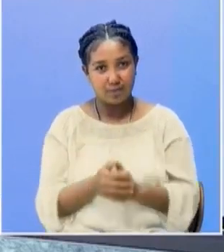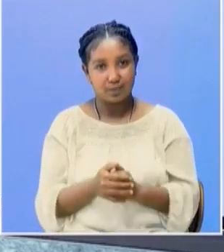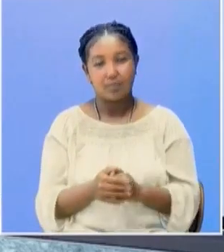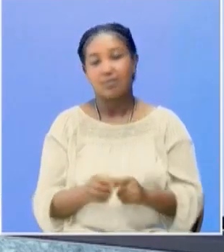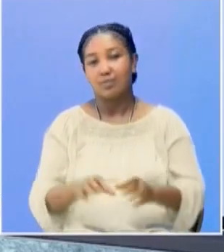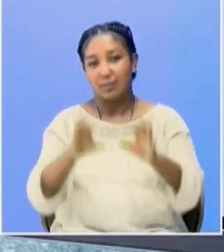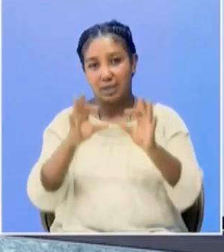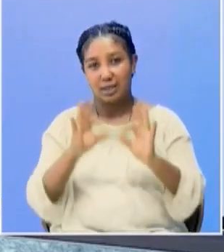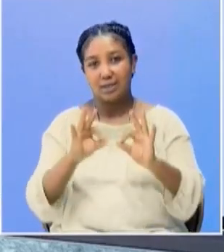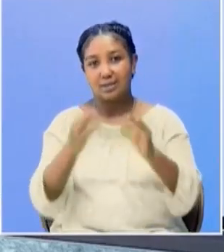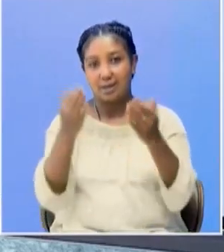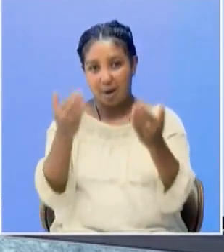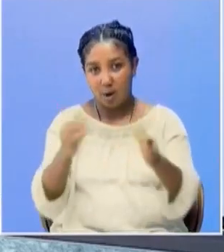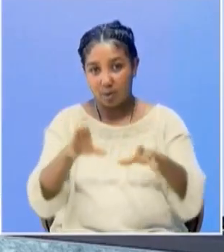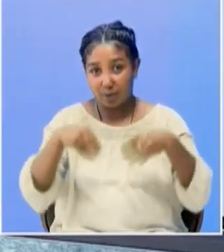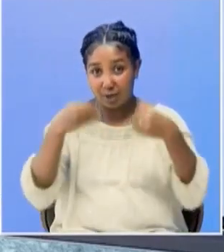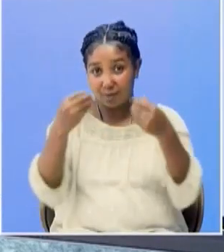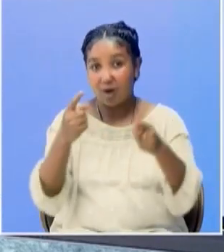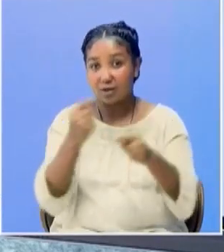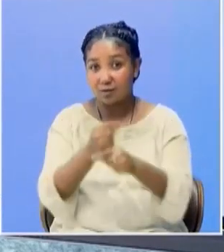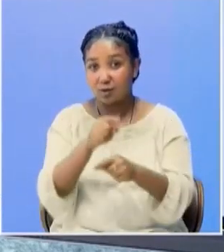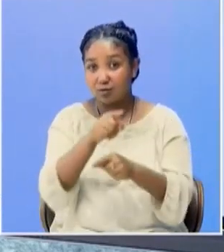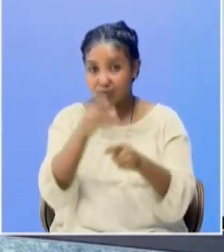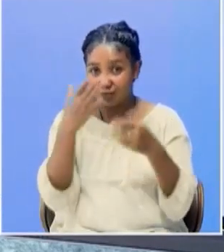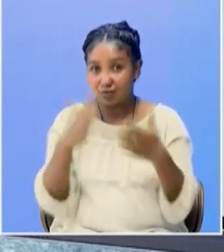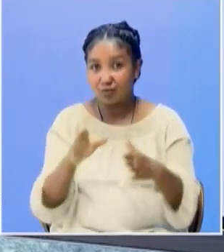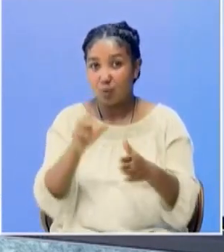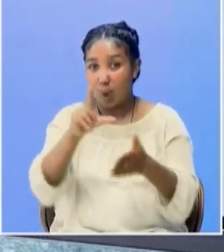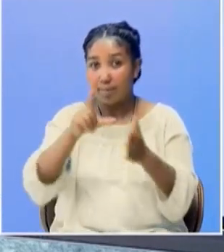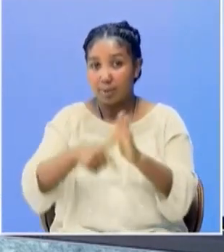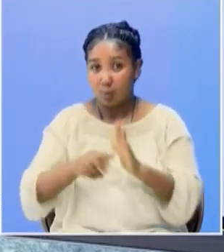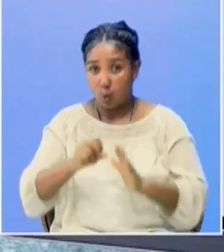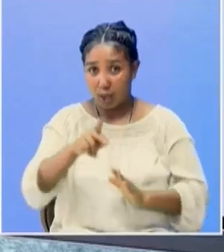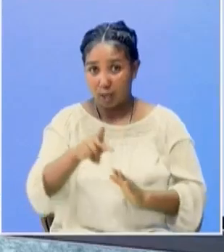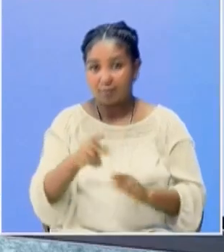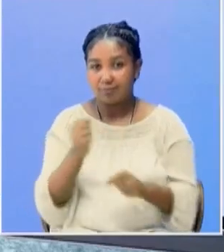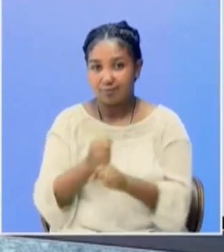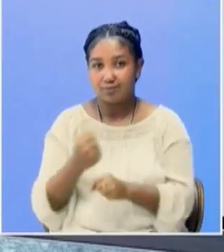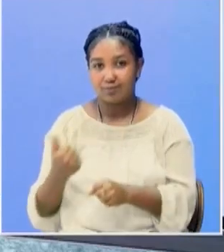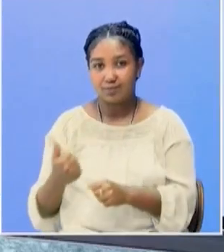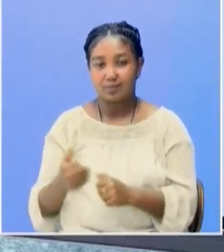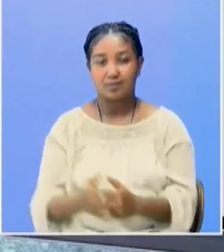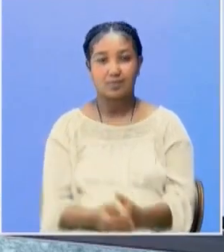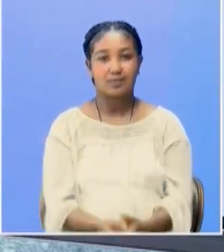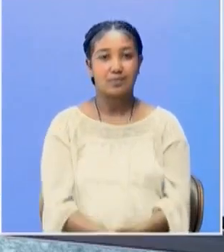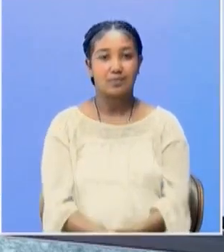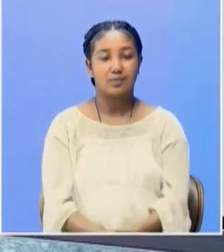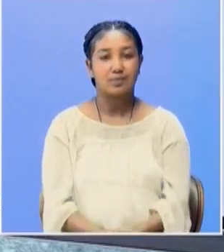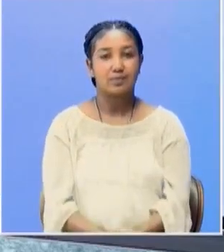Nice. Now I'm going to give you an activity which should be done within 1 minute.